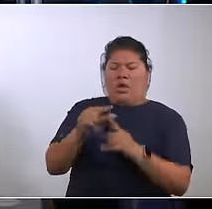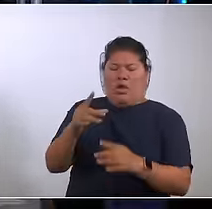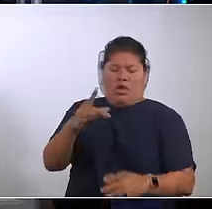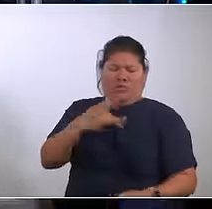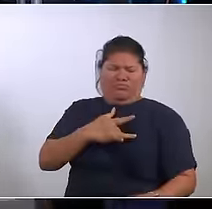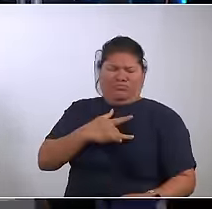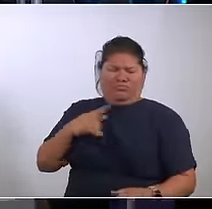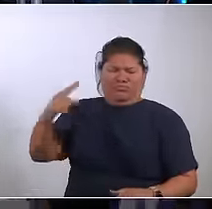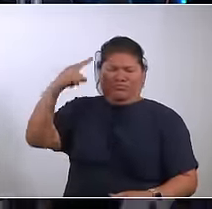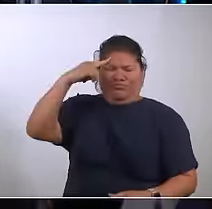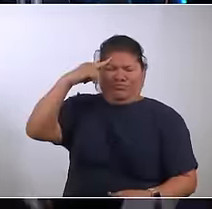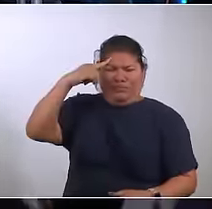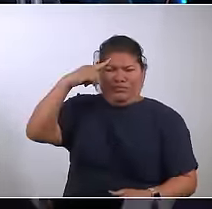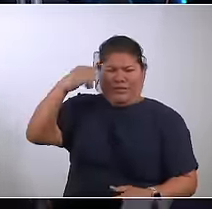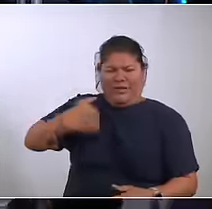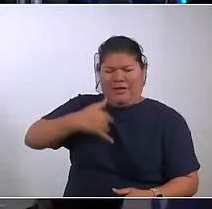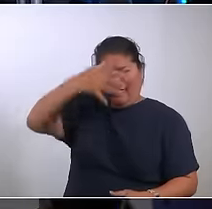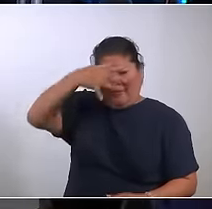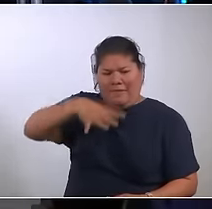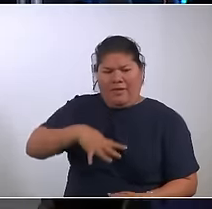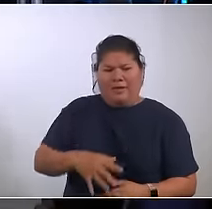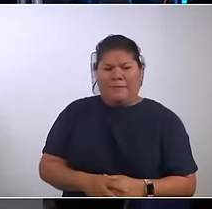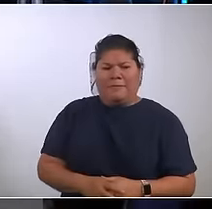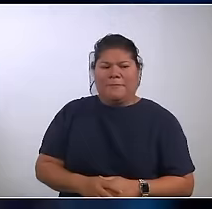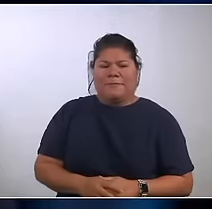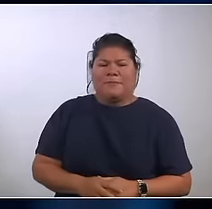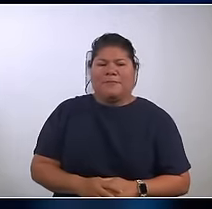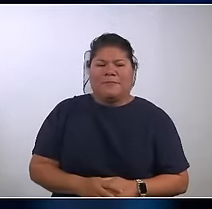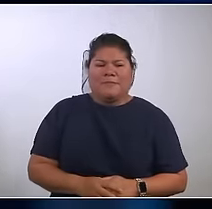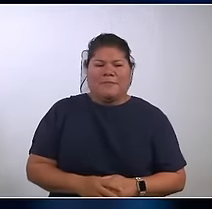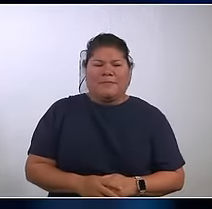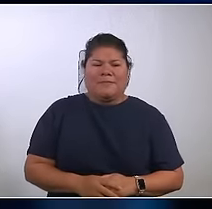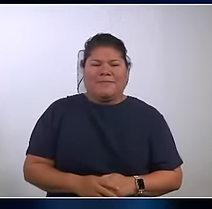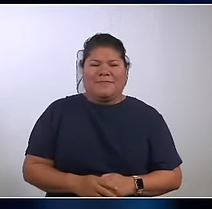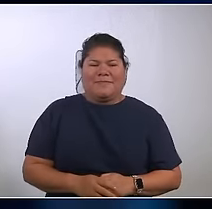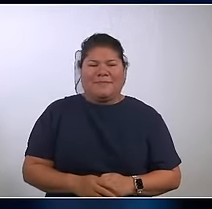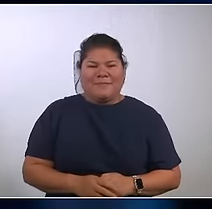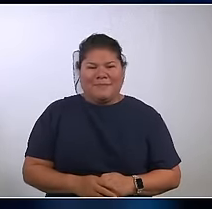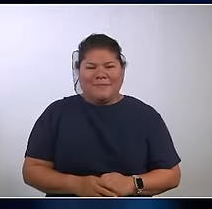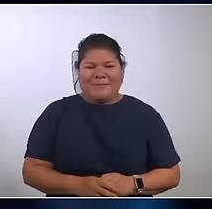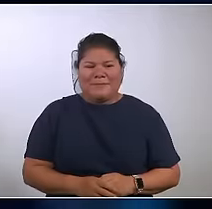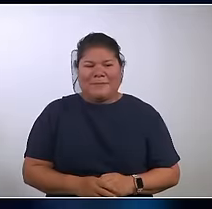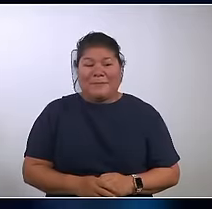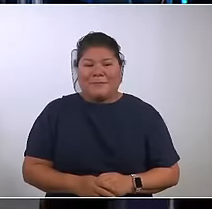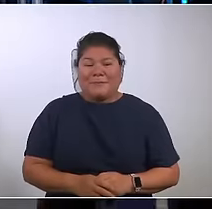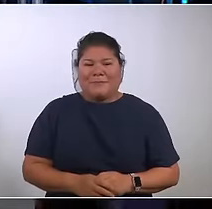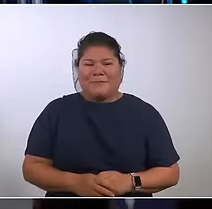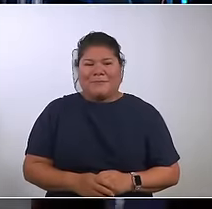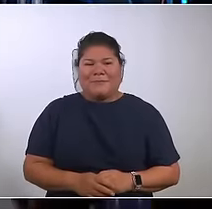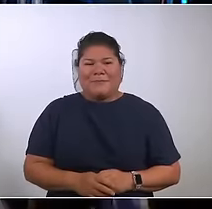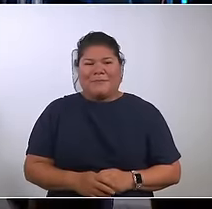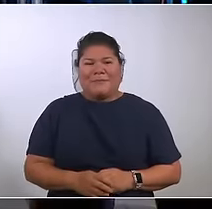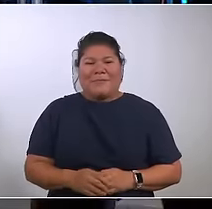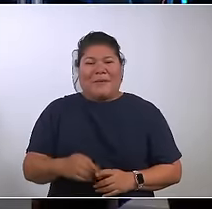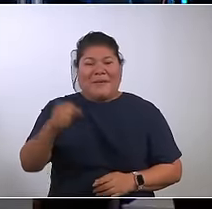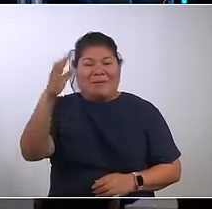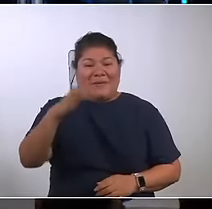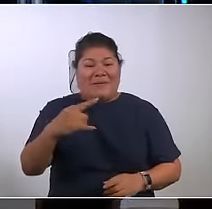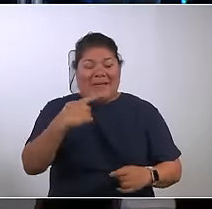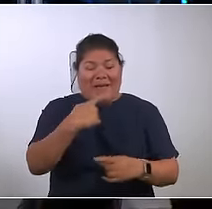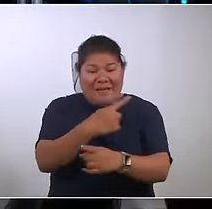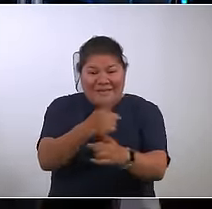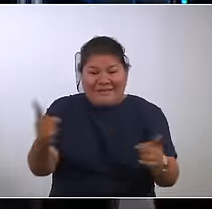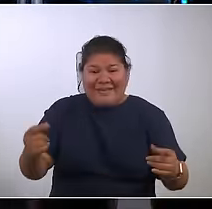heart and in your mind, y por young eso, puse mi palabra en su mente y corazón, jóvenes. And so here's what God is saying to